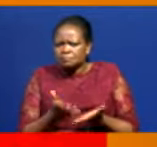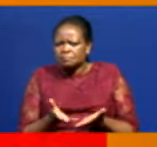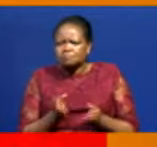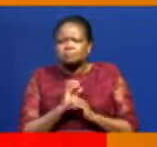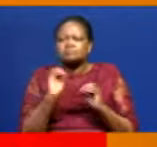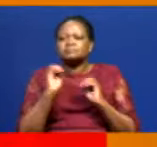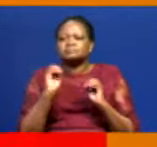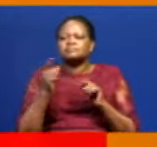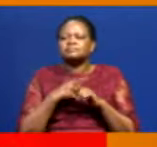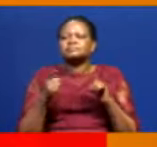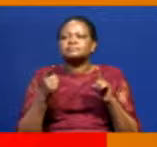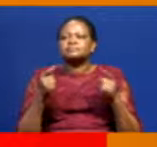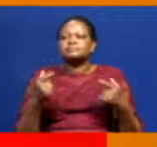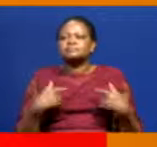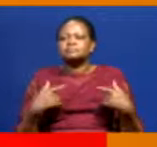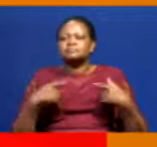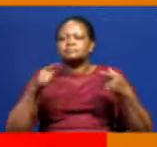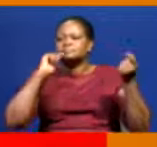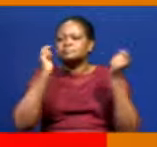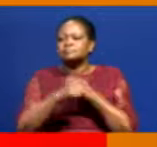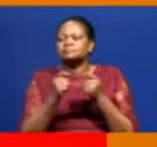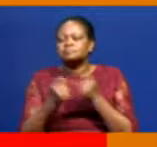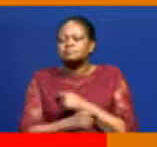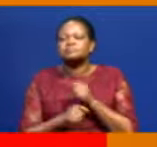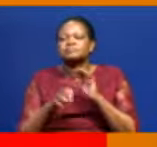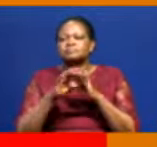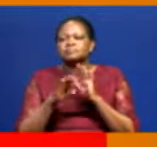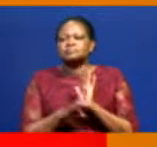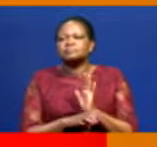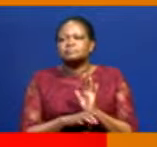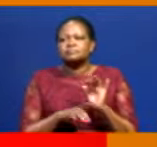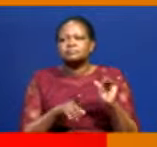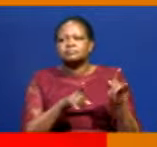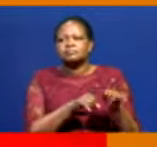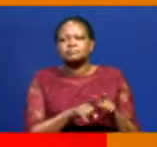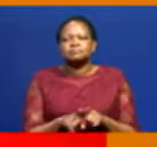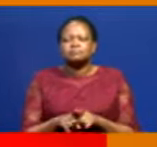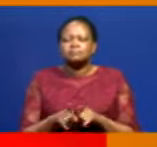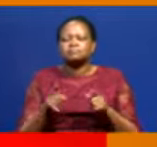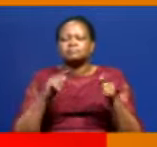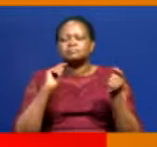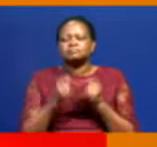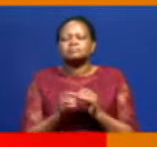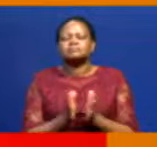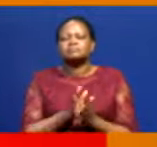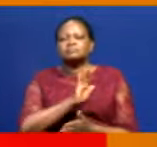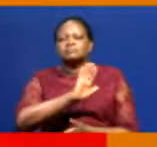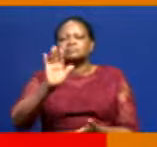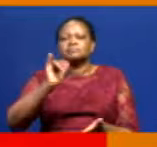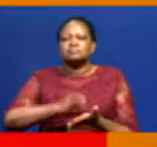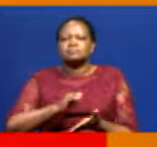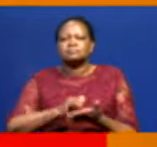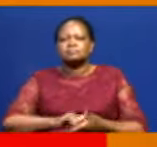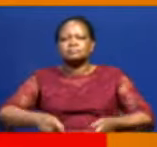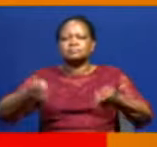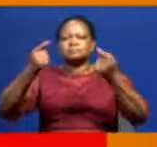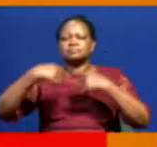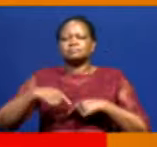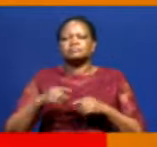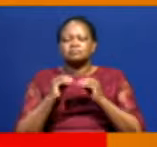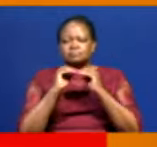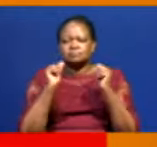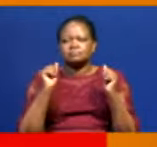But there are reforms to the constitution, as will be an overhaul, and that those that come to address